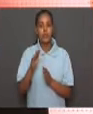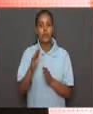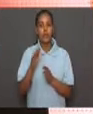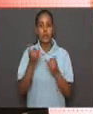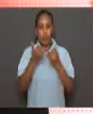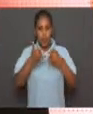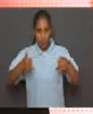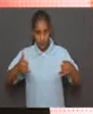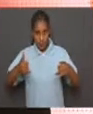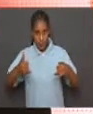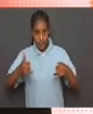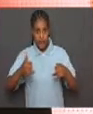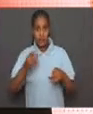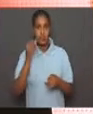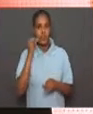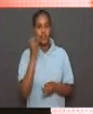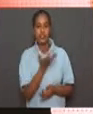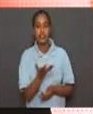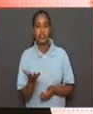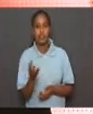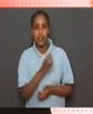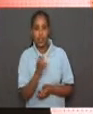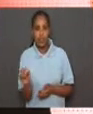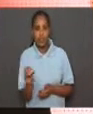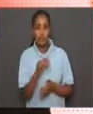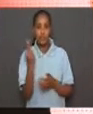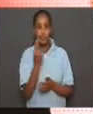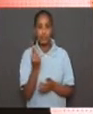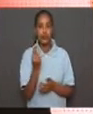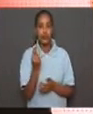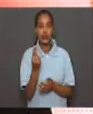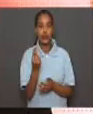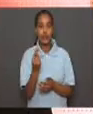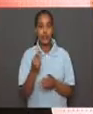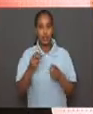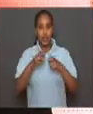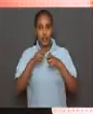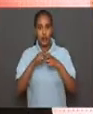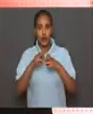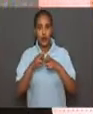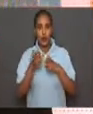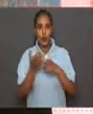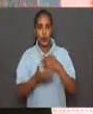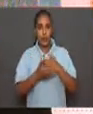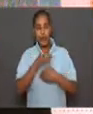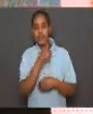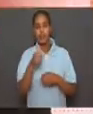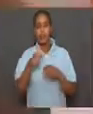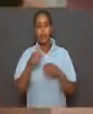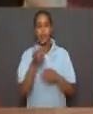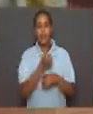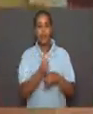wire, stainless steel, and it is used to electroplate other